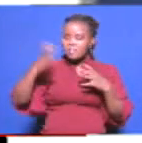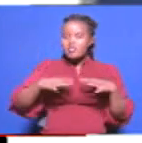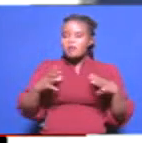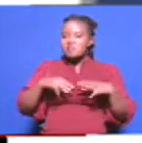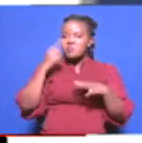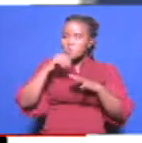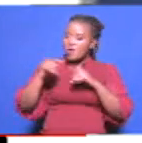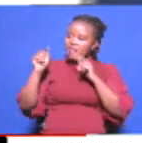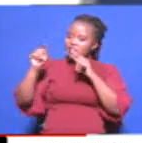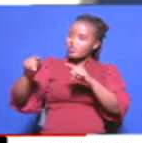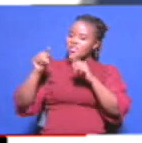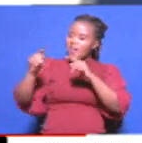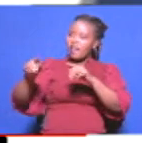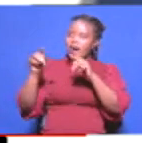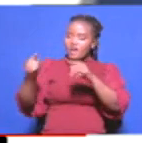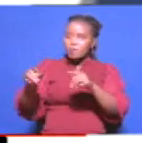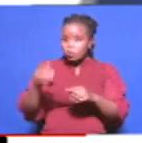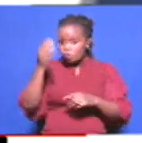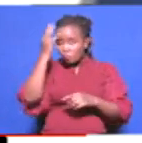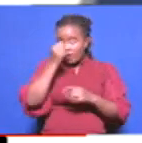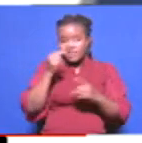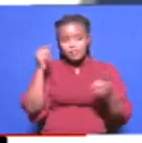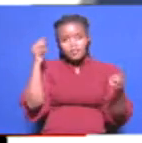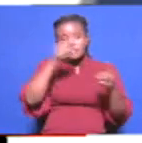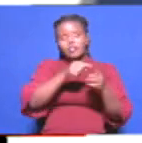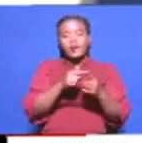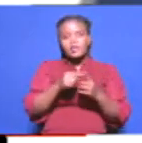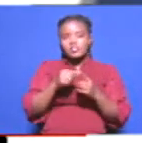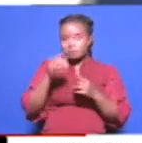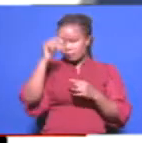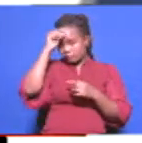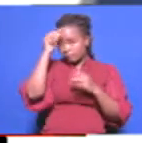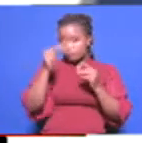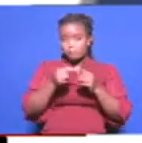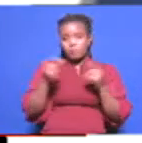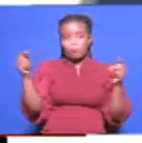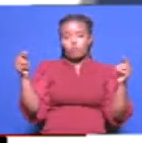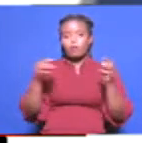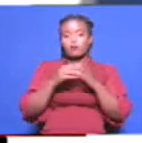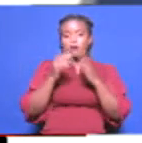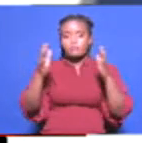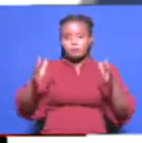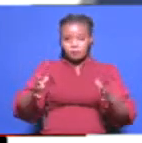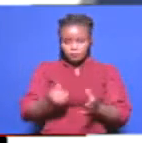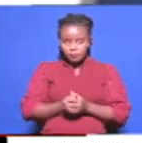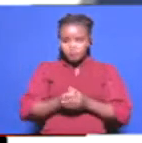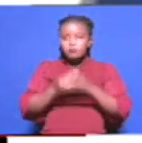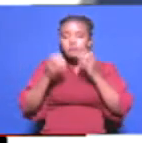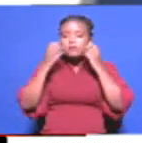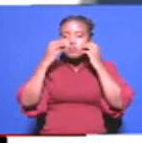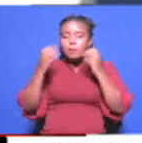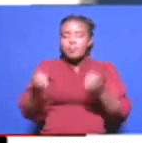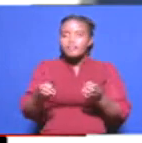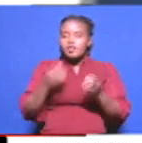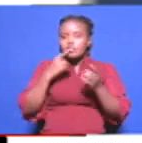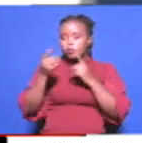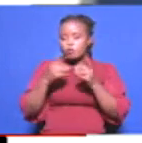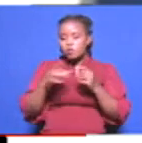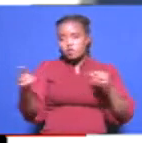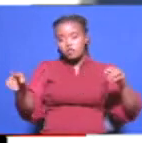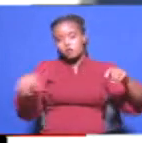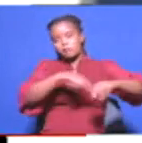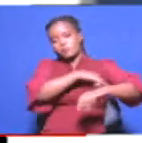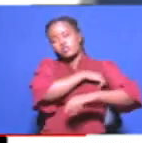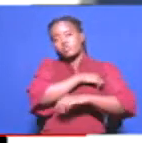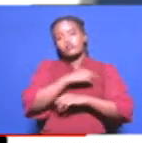targeting government opponents. Dr. Matiang'i, who was addressing chiefs at the National Chiefs Delegates Conference in Nyeri,